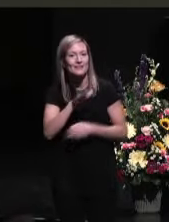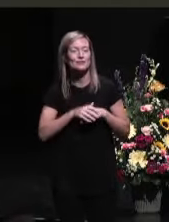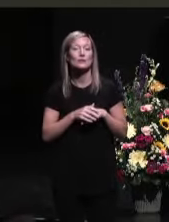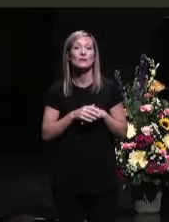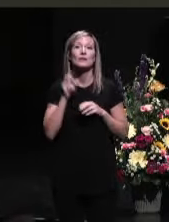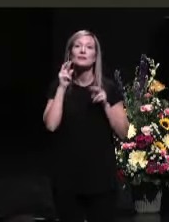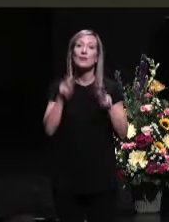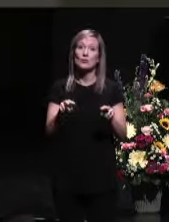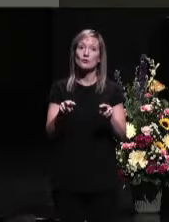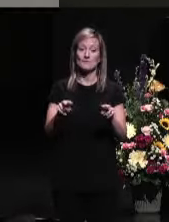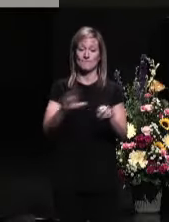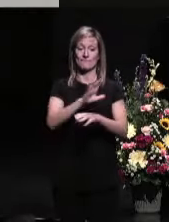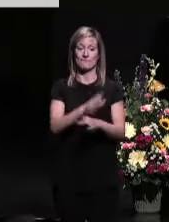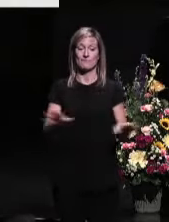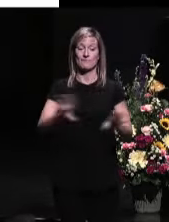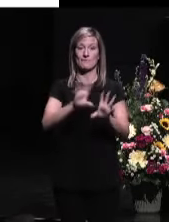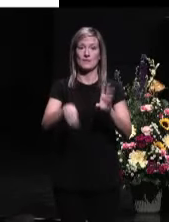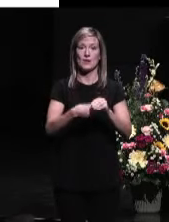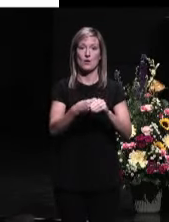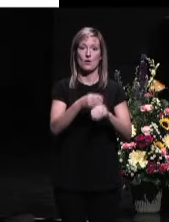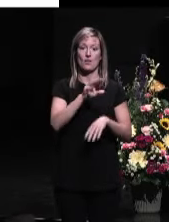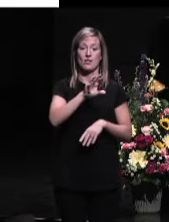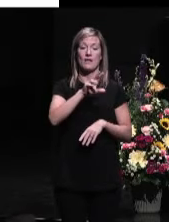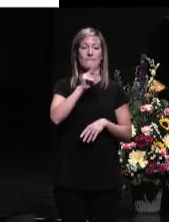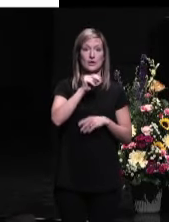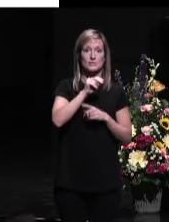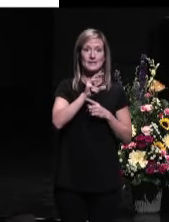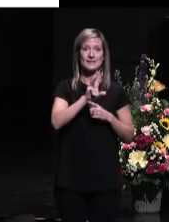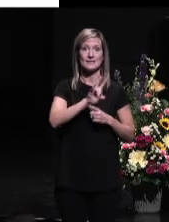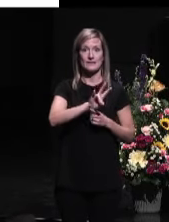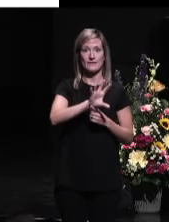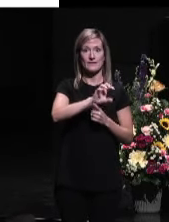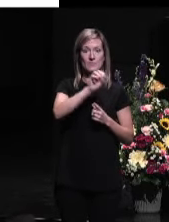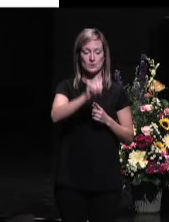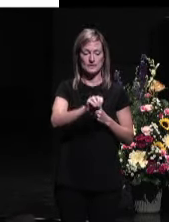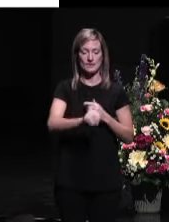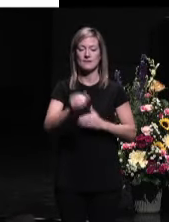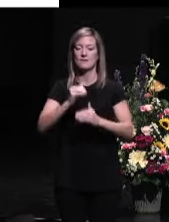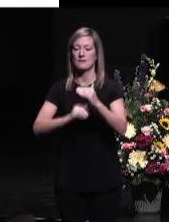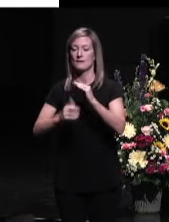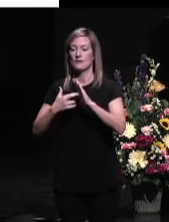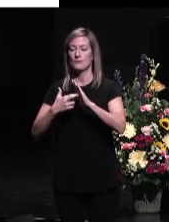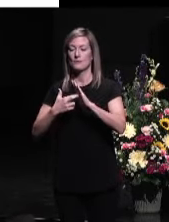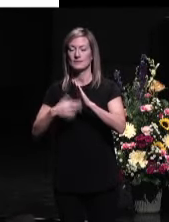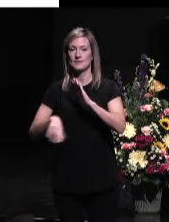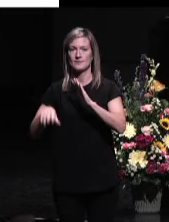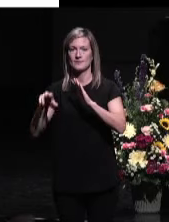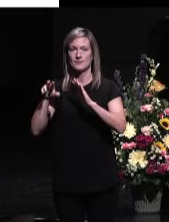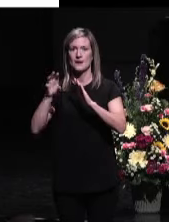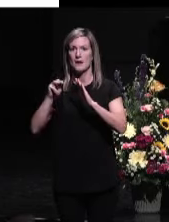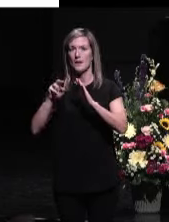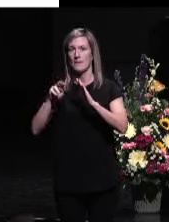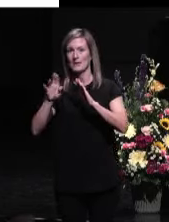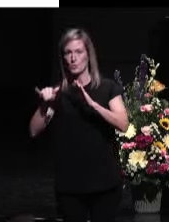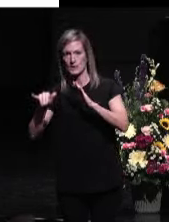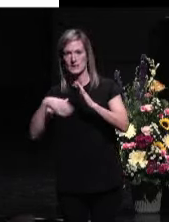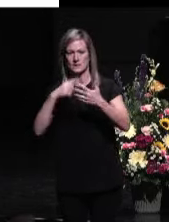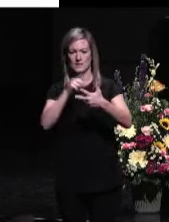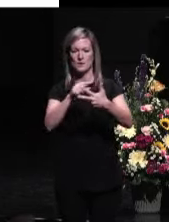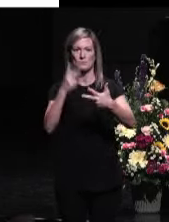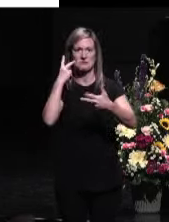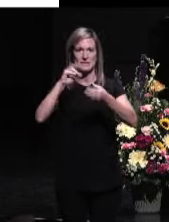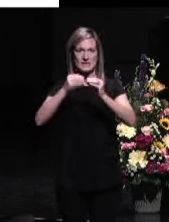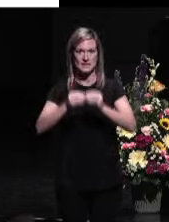freshmen, 75%, and then look at both the non-underrepresented minority and underrepresented minority, and what you